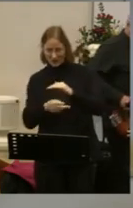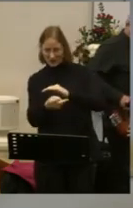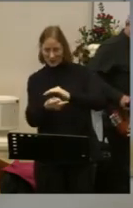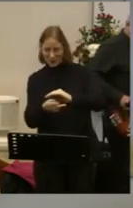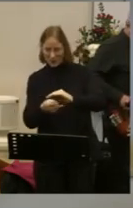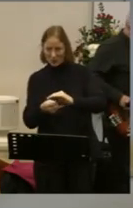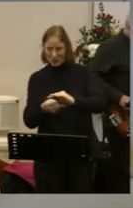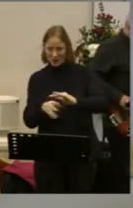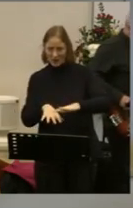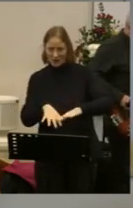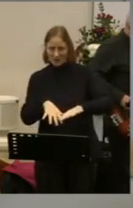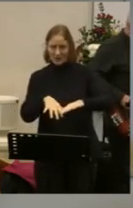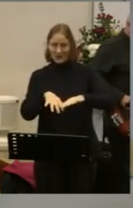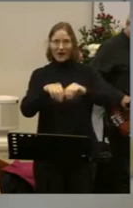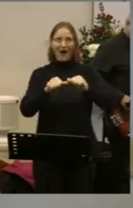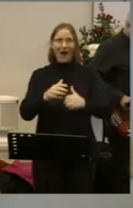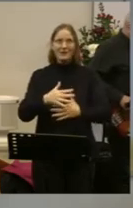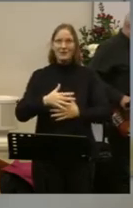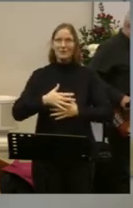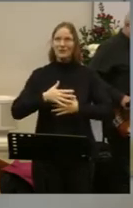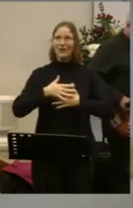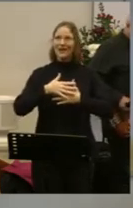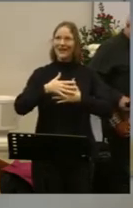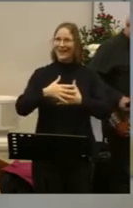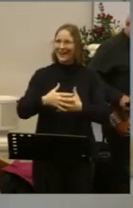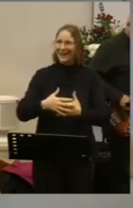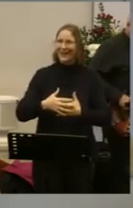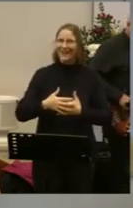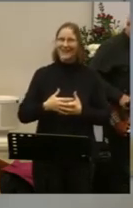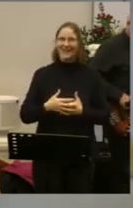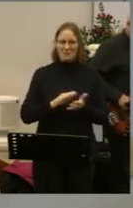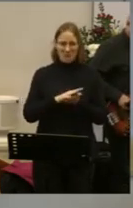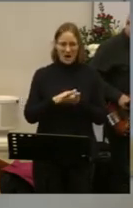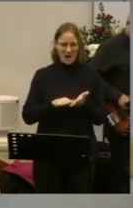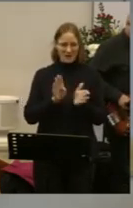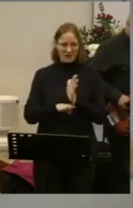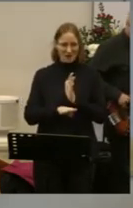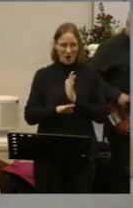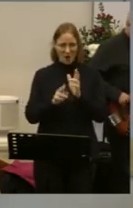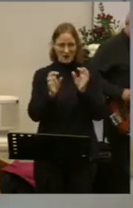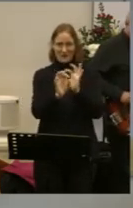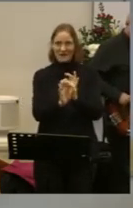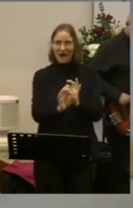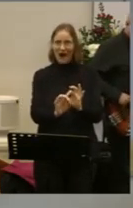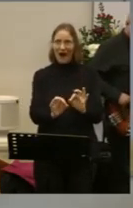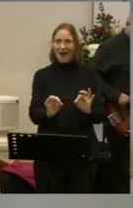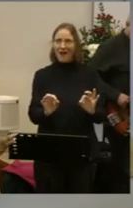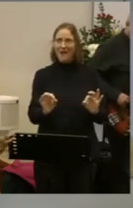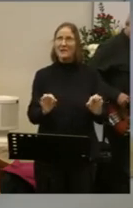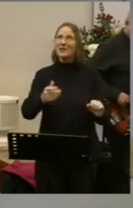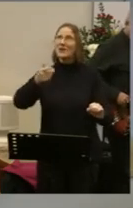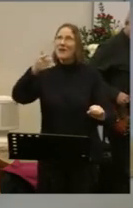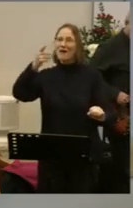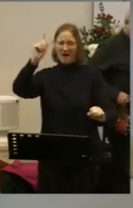body began to breathe Out of the silence,